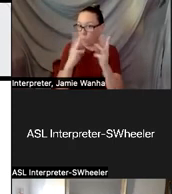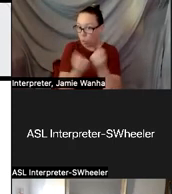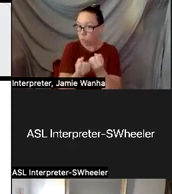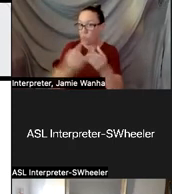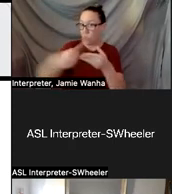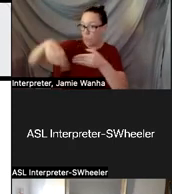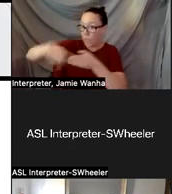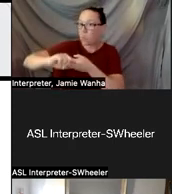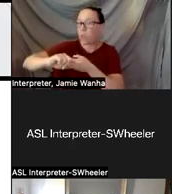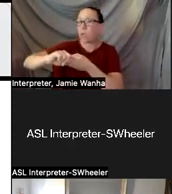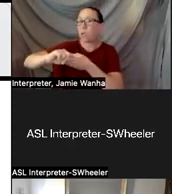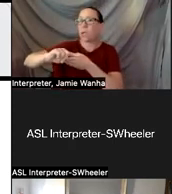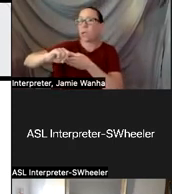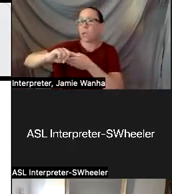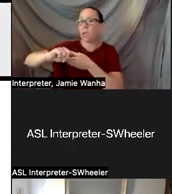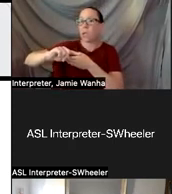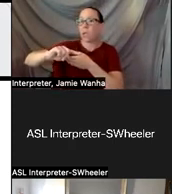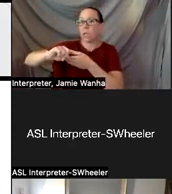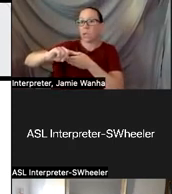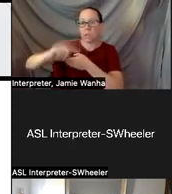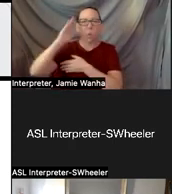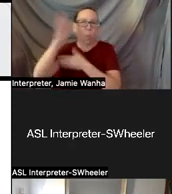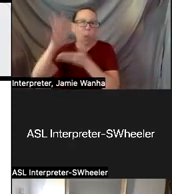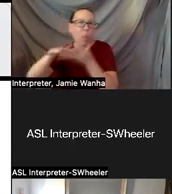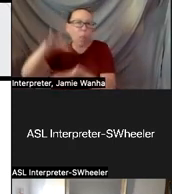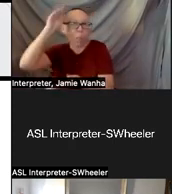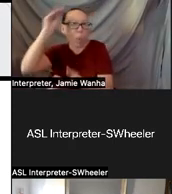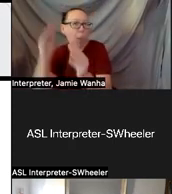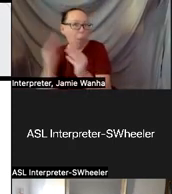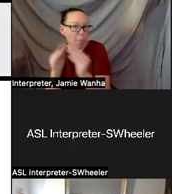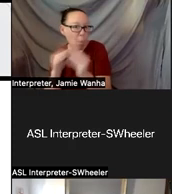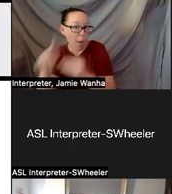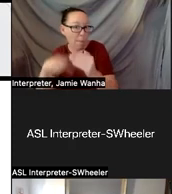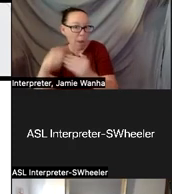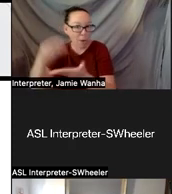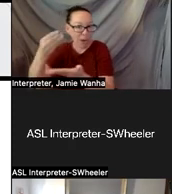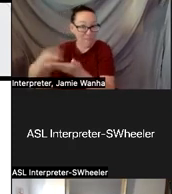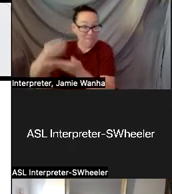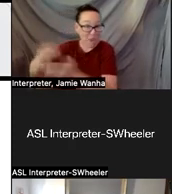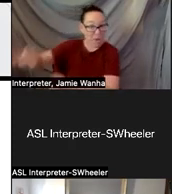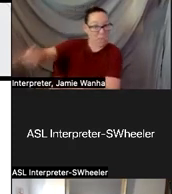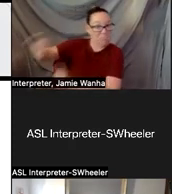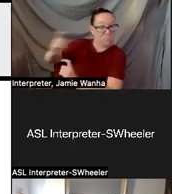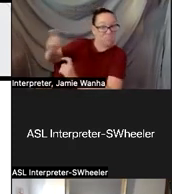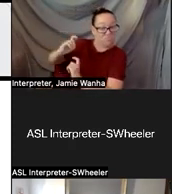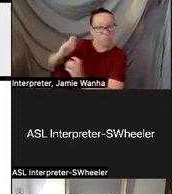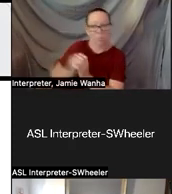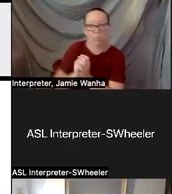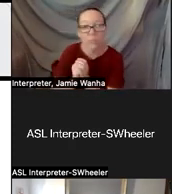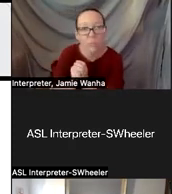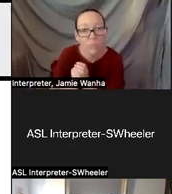more about those opportunities for funding. If you'd like to hear what happens in the other regions, BCA, Bay Area, Central